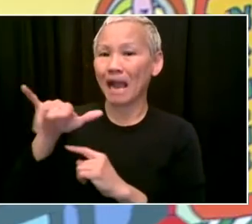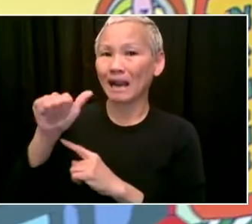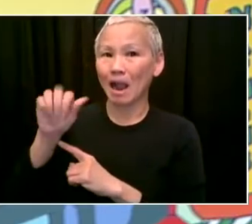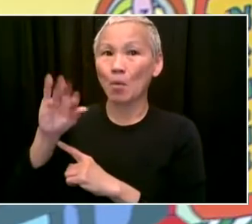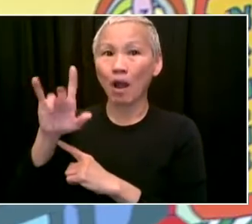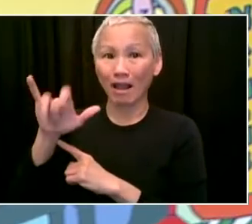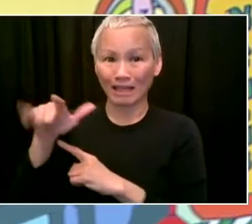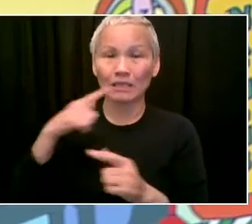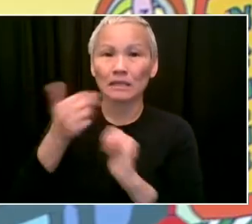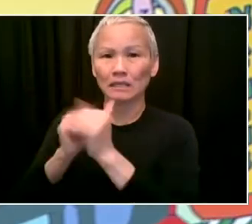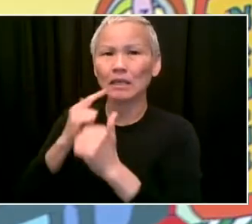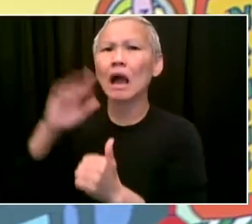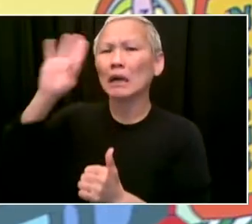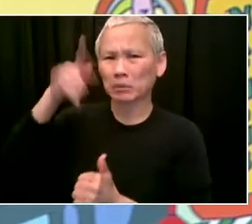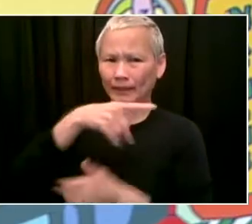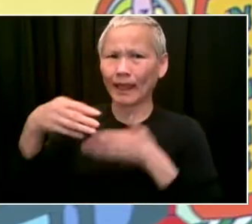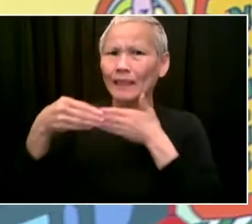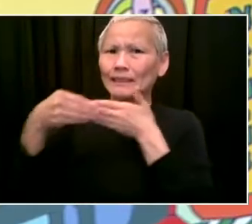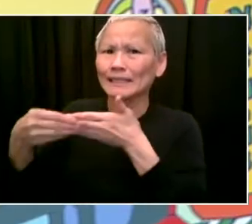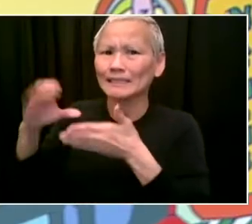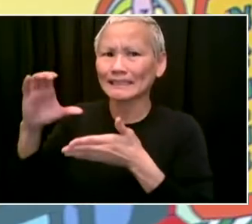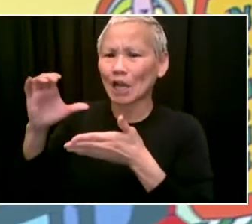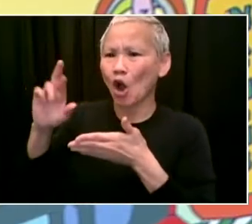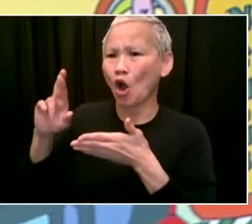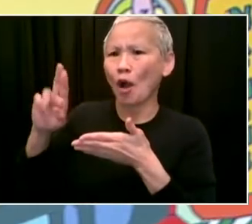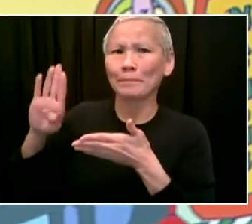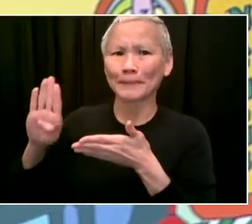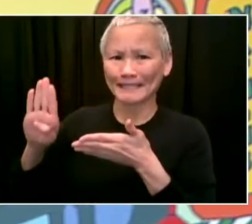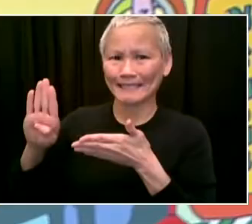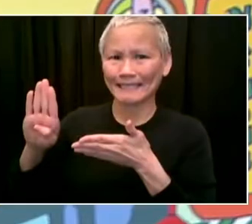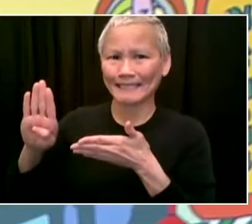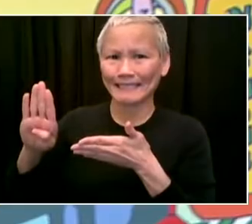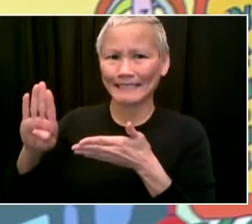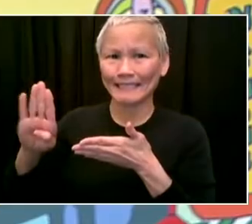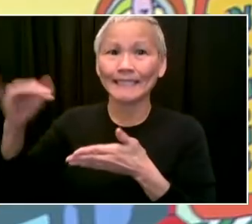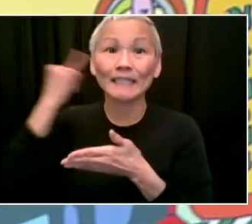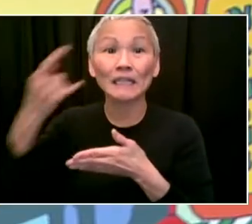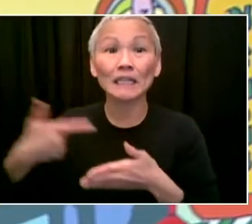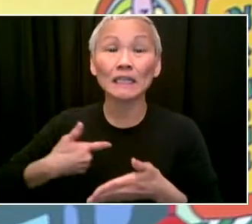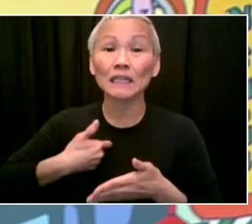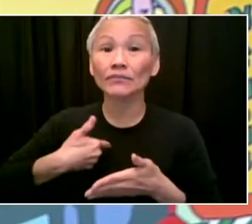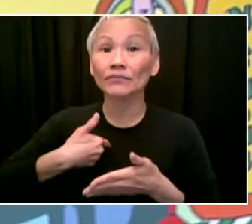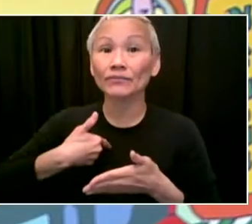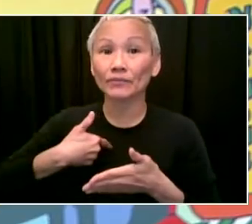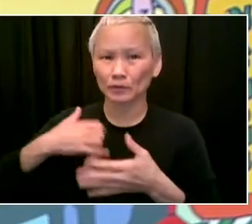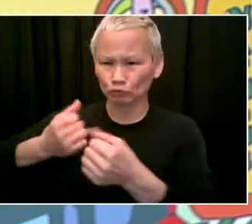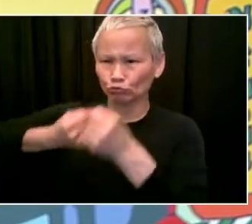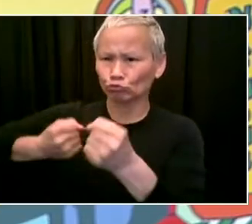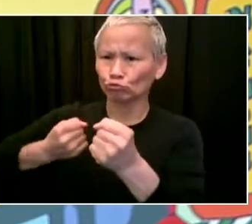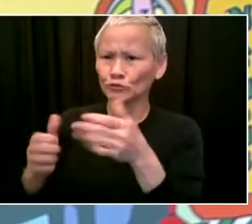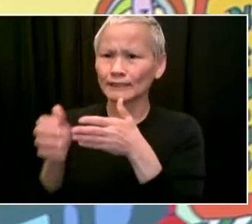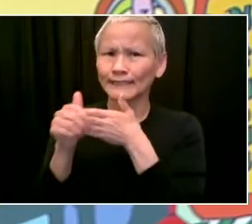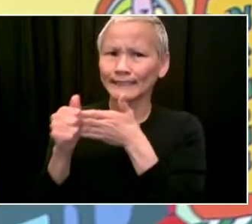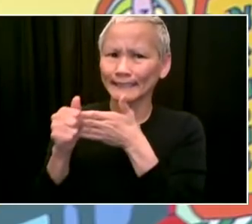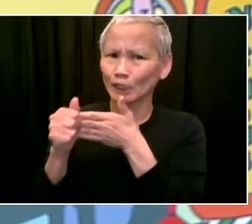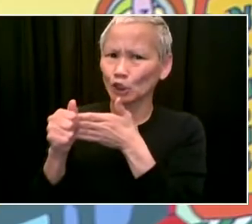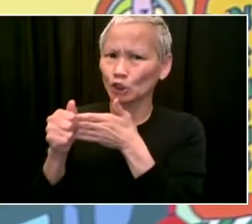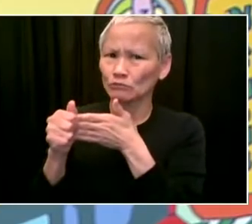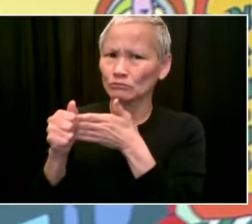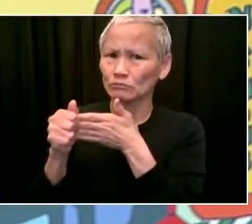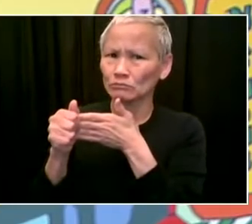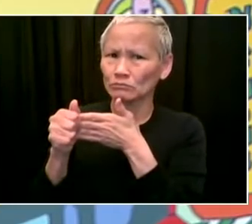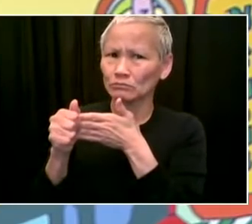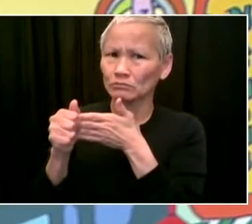CCRB, the Pantaleo decision would never have, happened, really, that it was languishing there before she